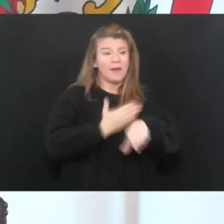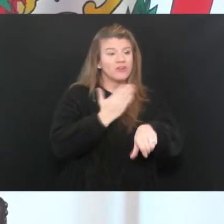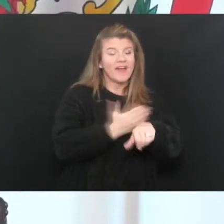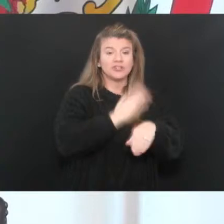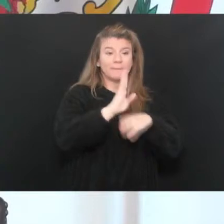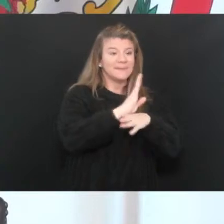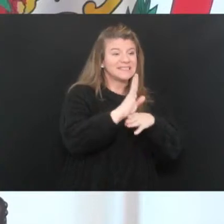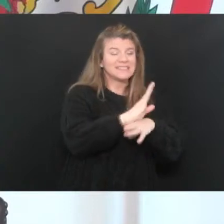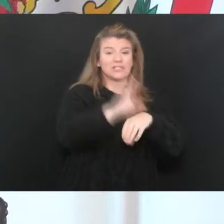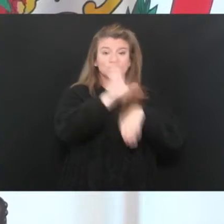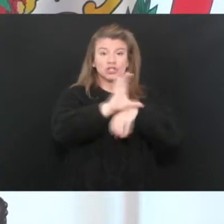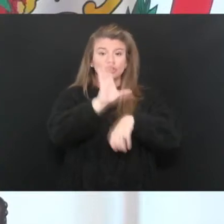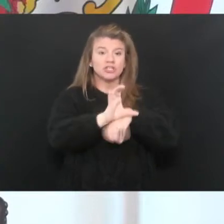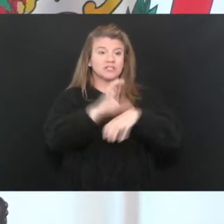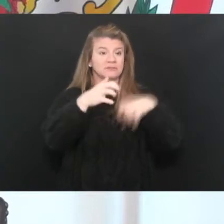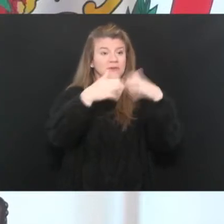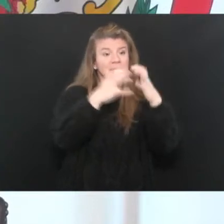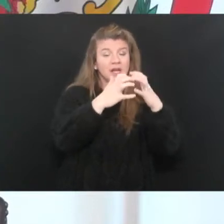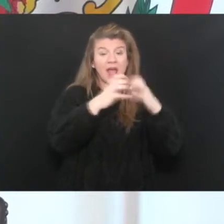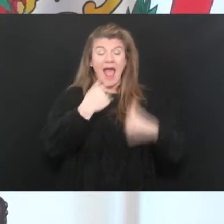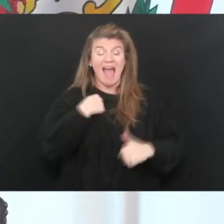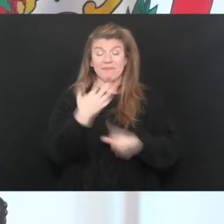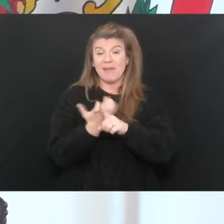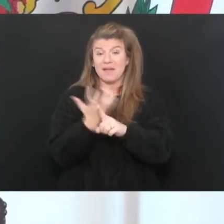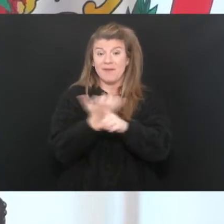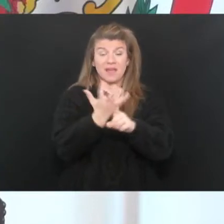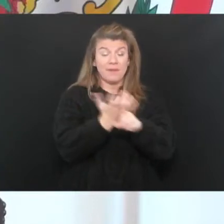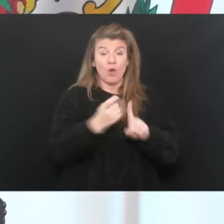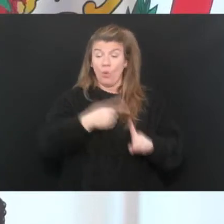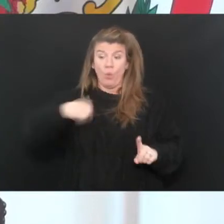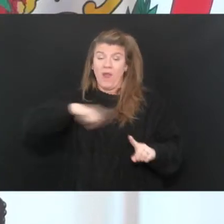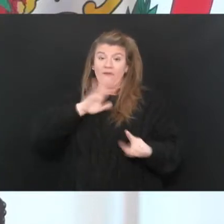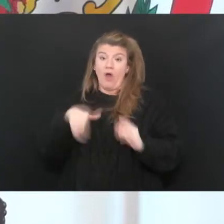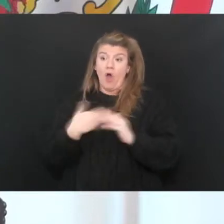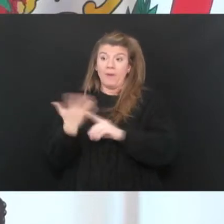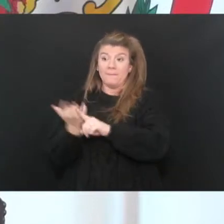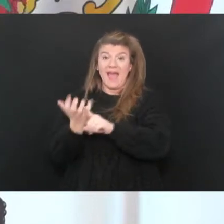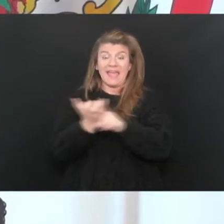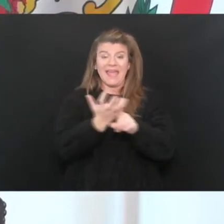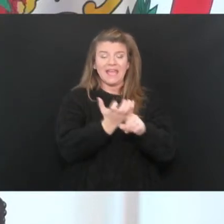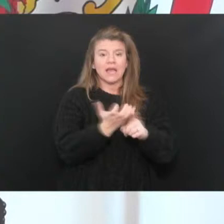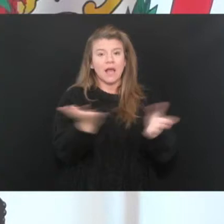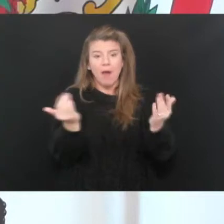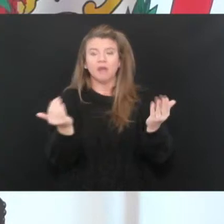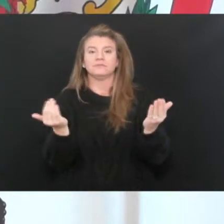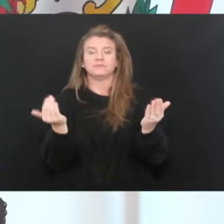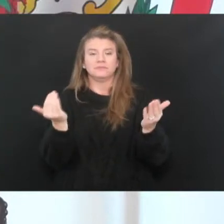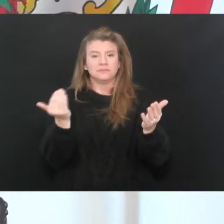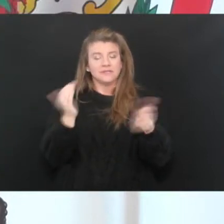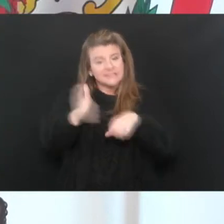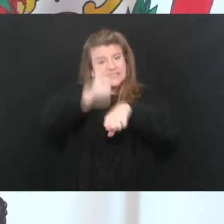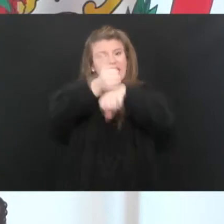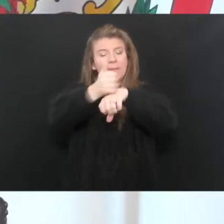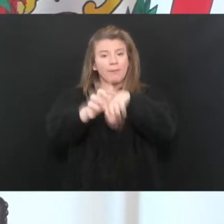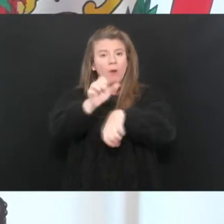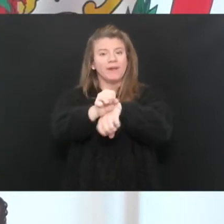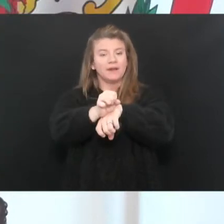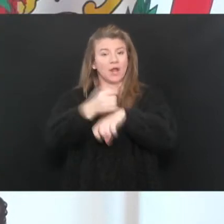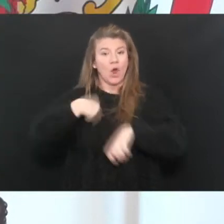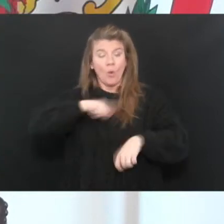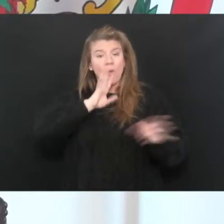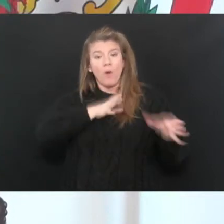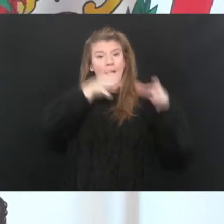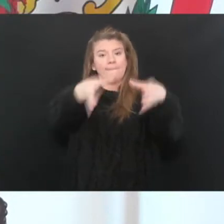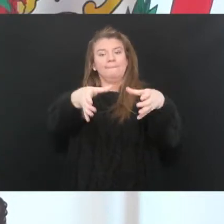our businesses, where I've been pleading with you, we've all been pleading with you to come on, set us up, where we can come and do